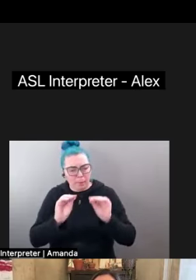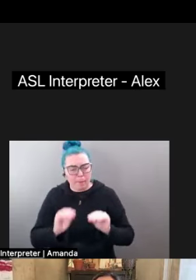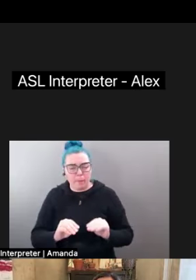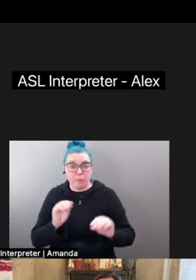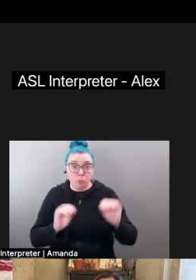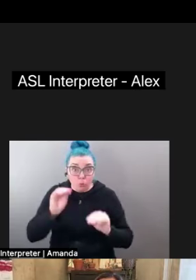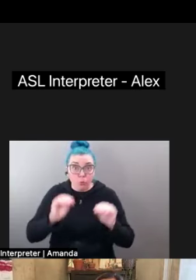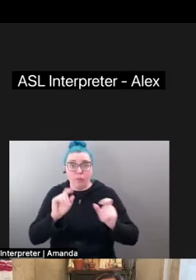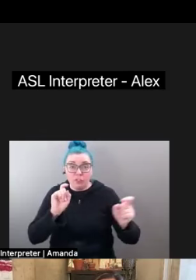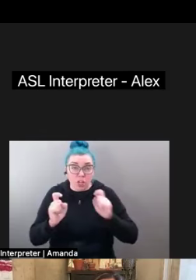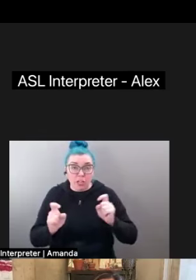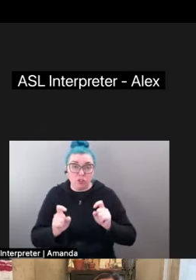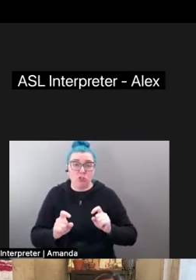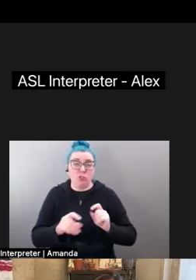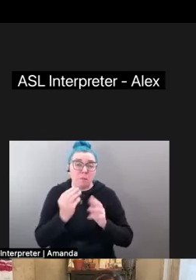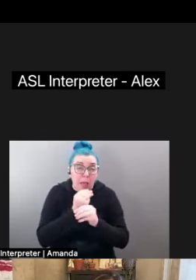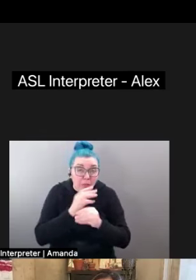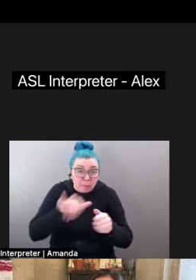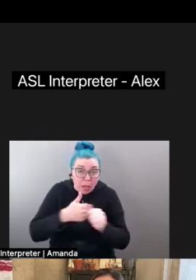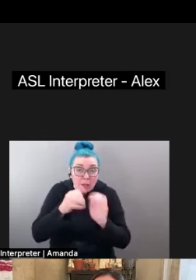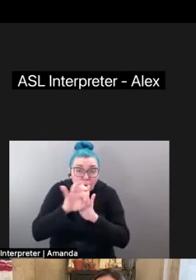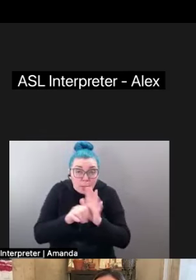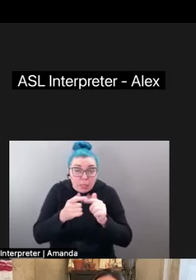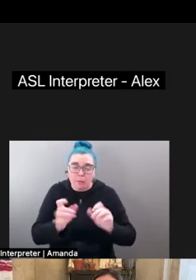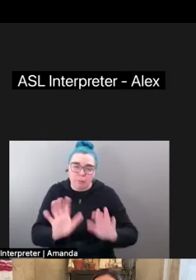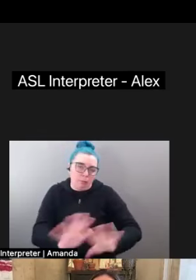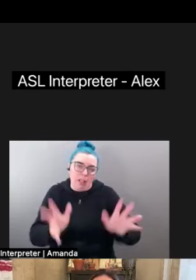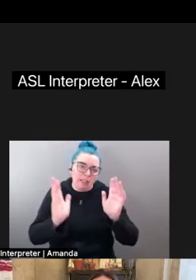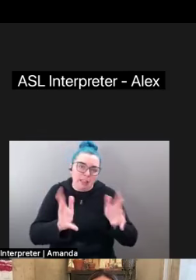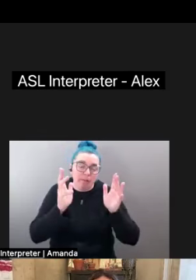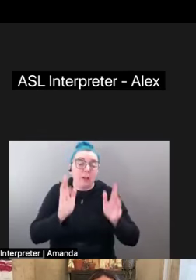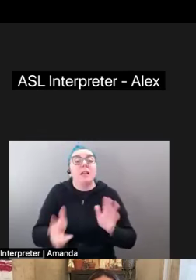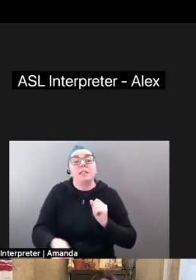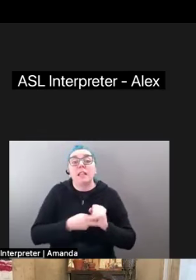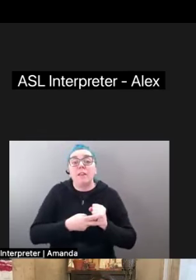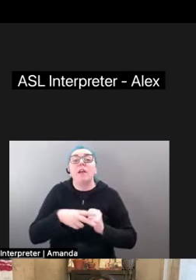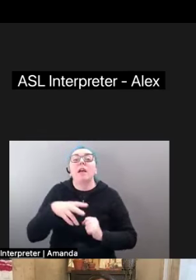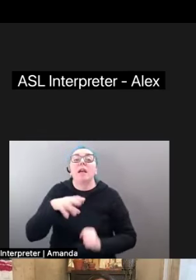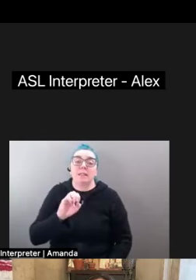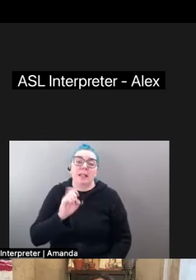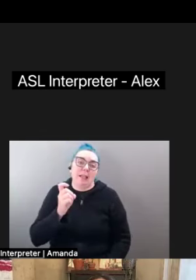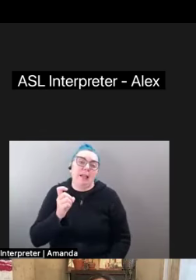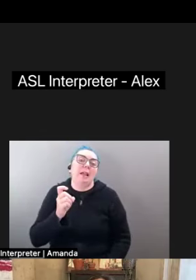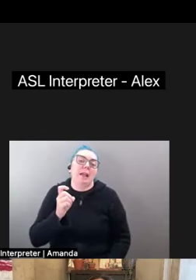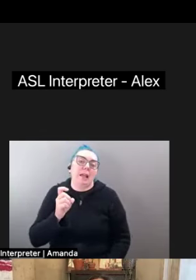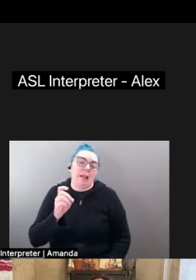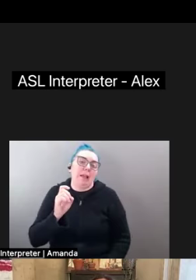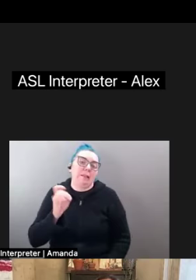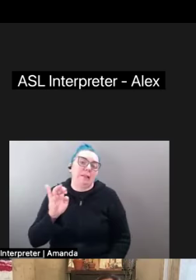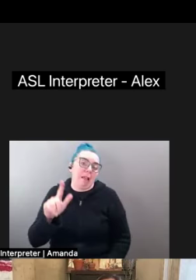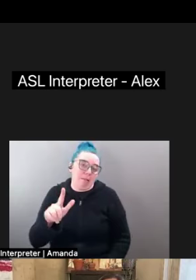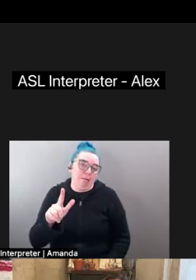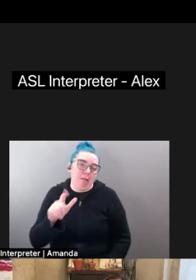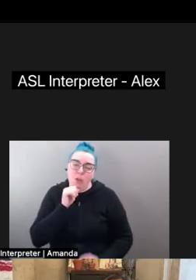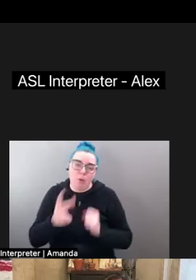and do not edit any of the automatic calculations. There is an instructions and definitions tab on the form that